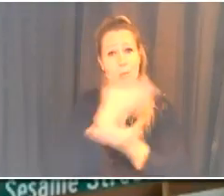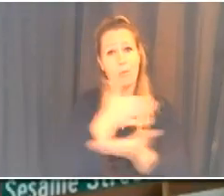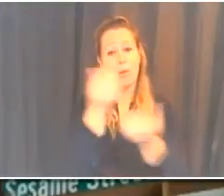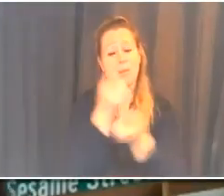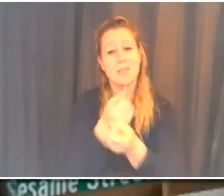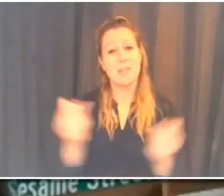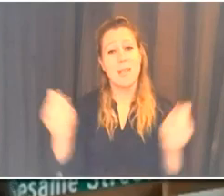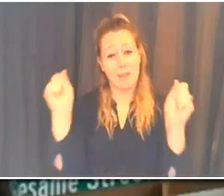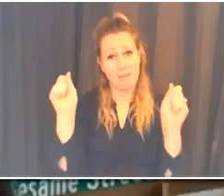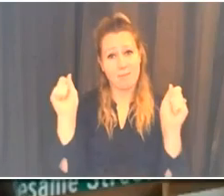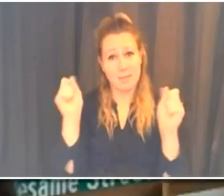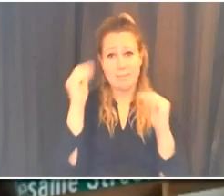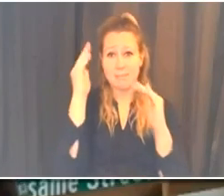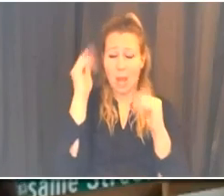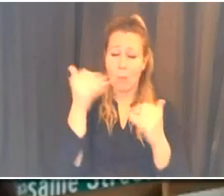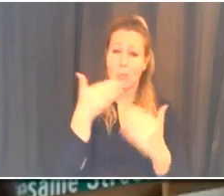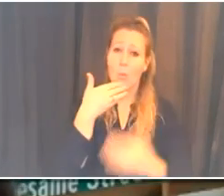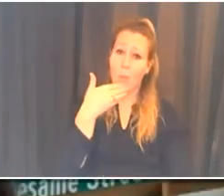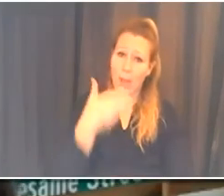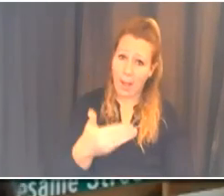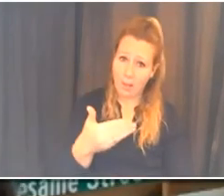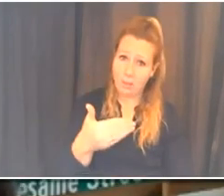close thank